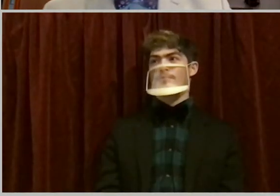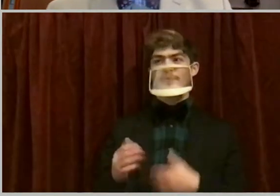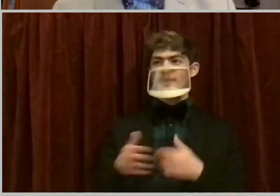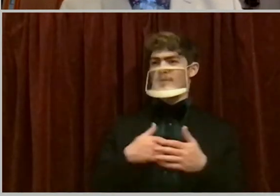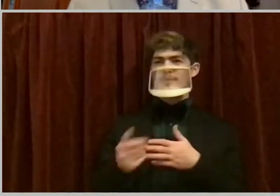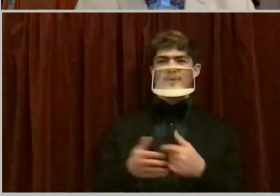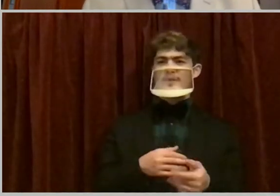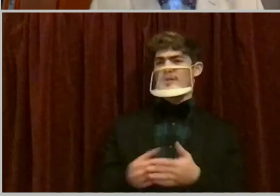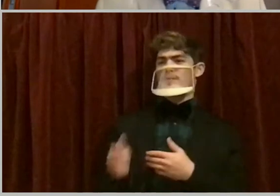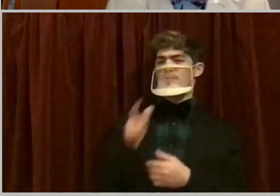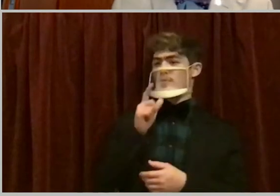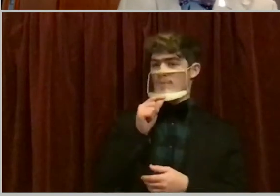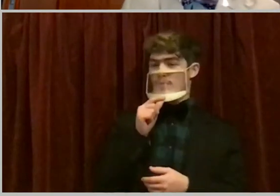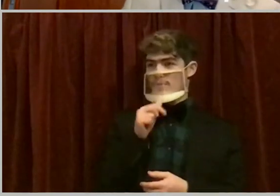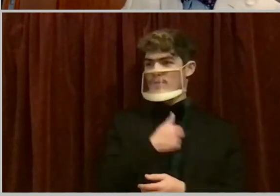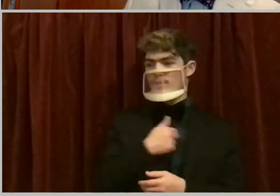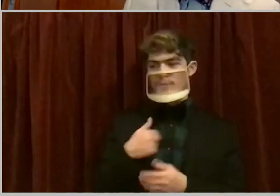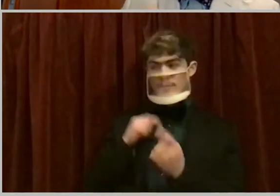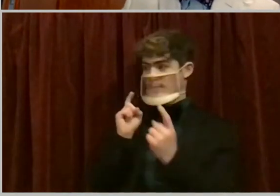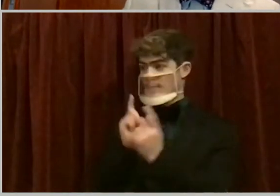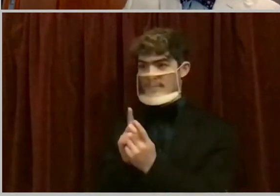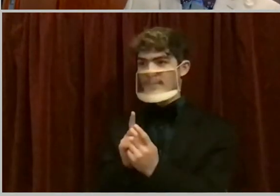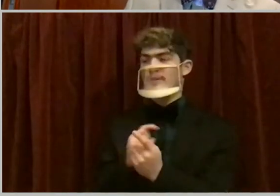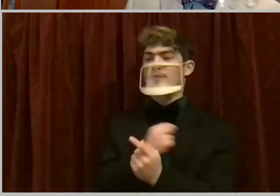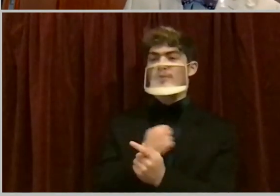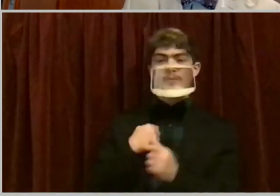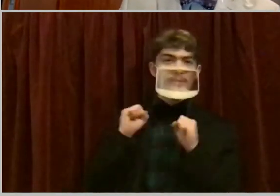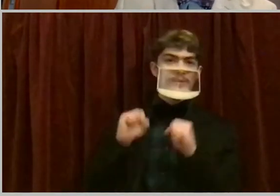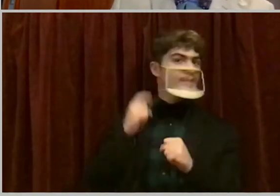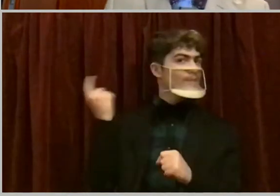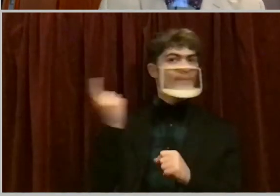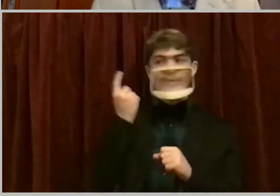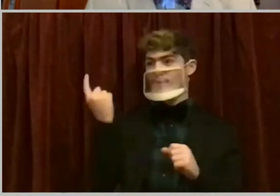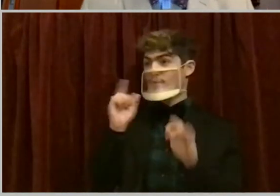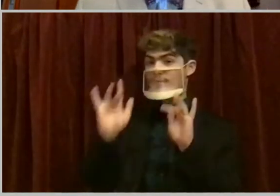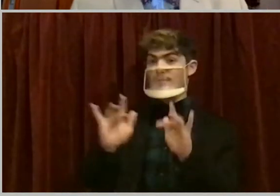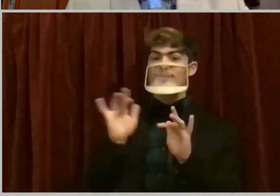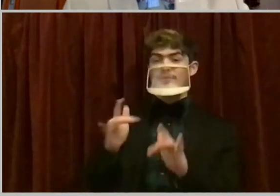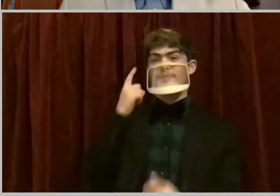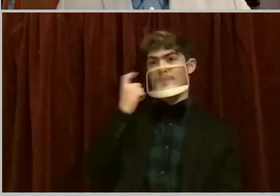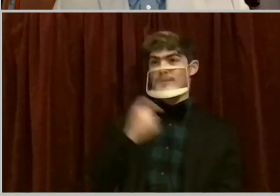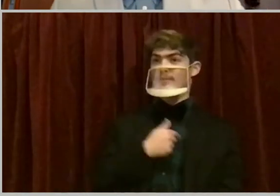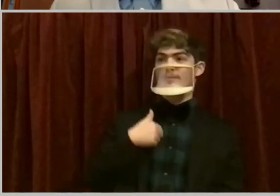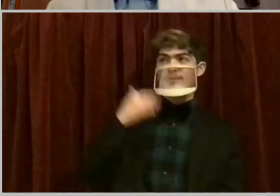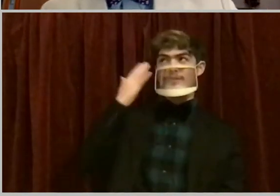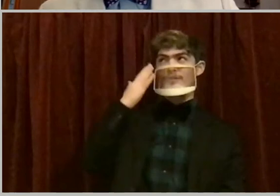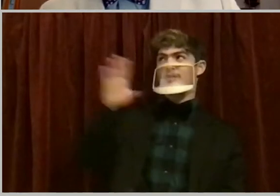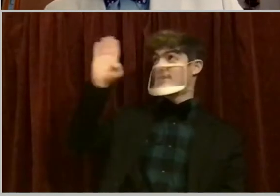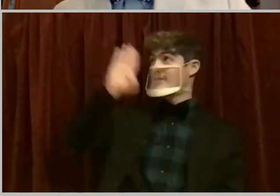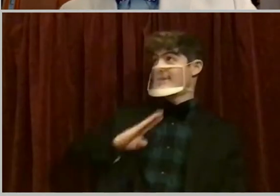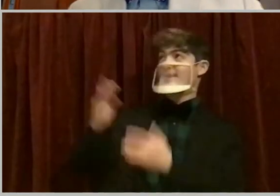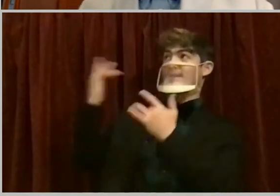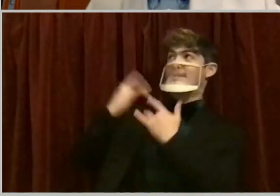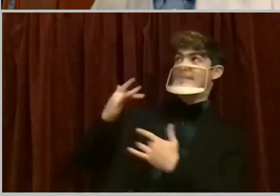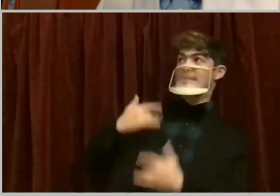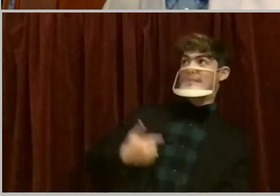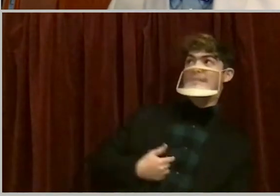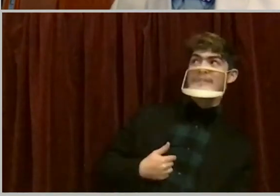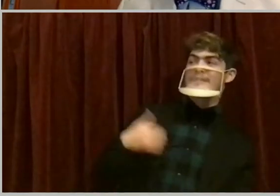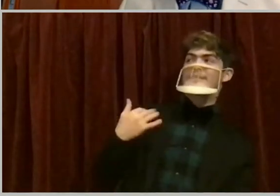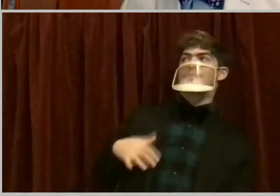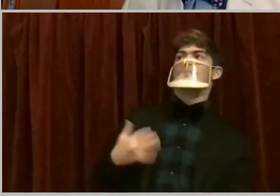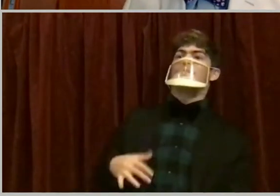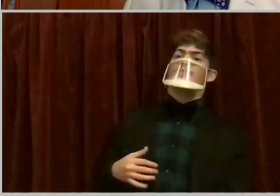are. And we are most enabled to show compassion to one another when we really understand